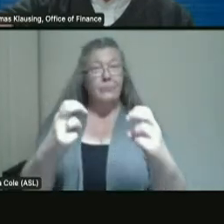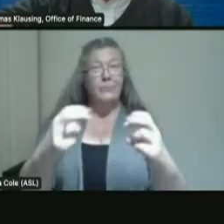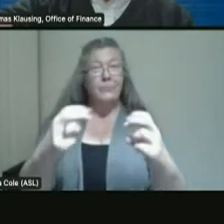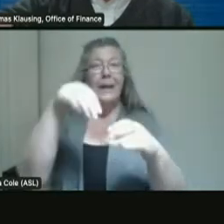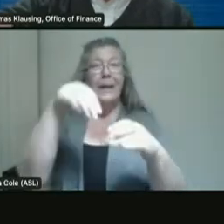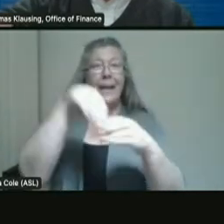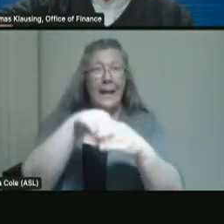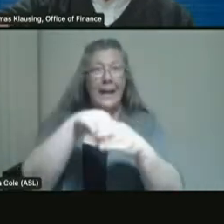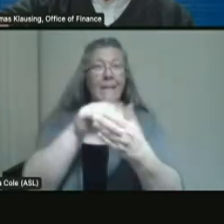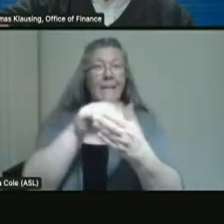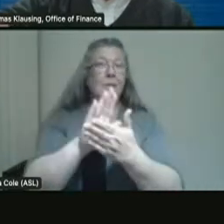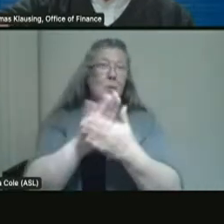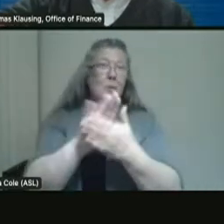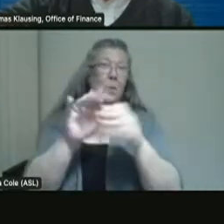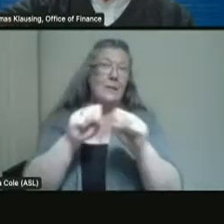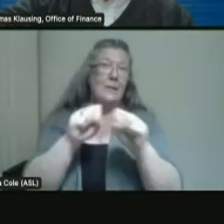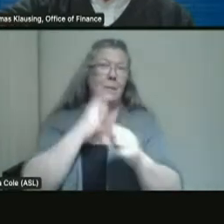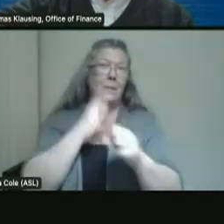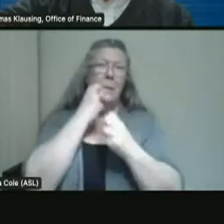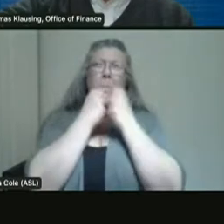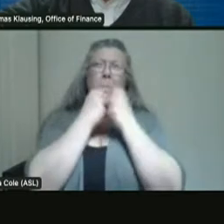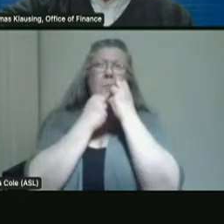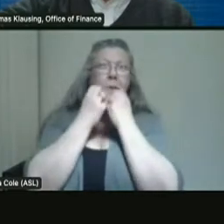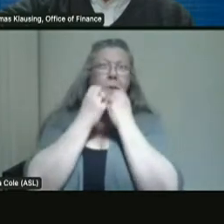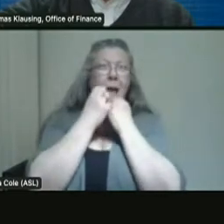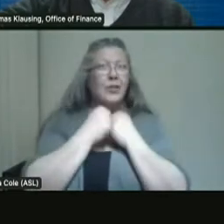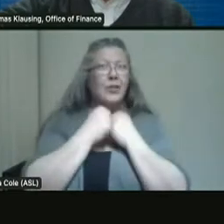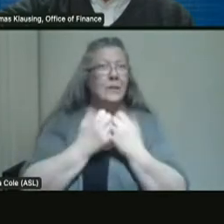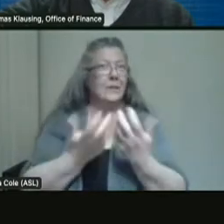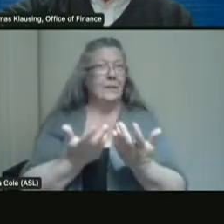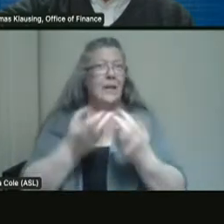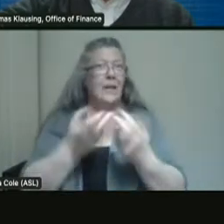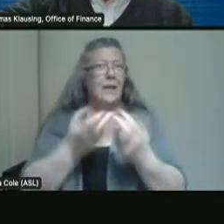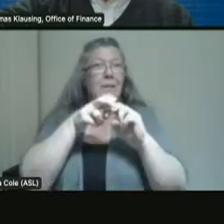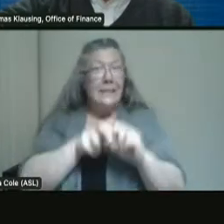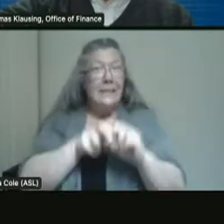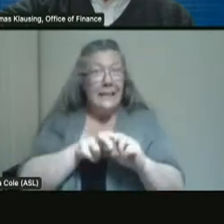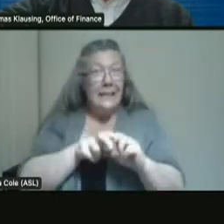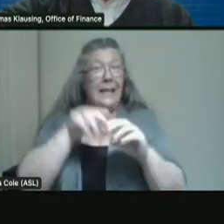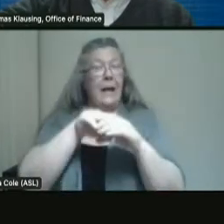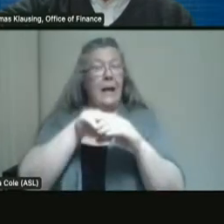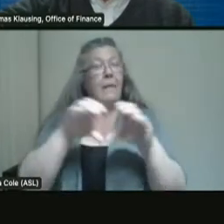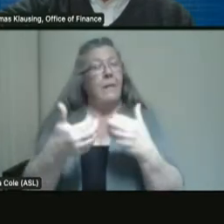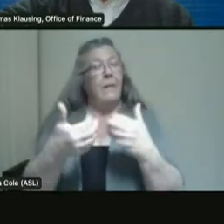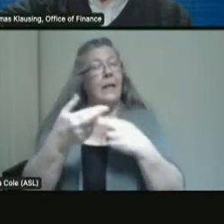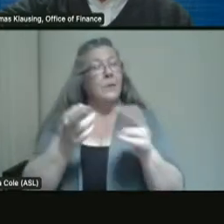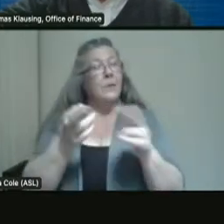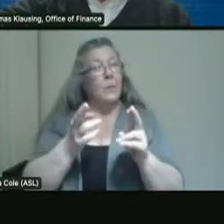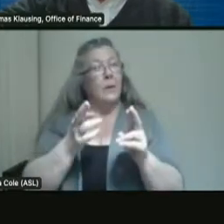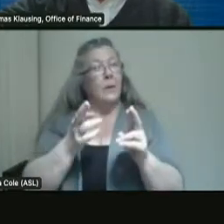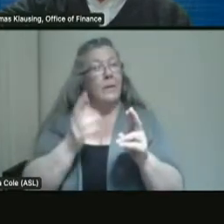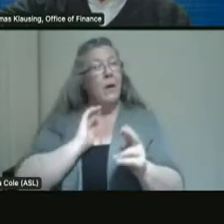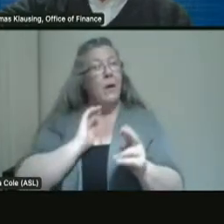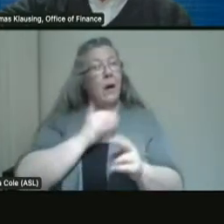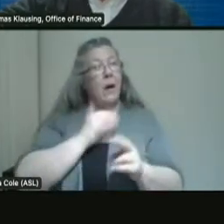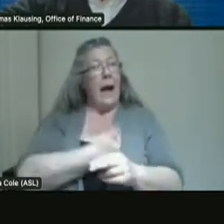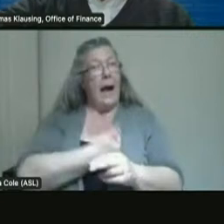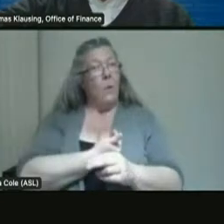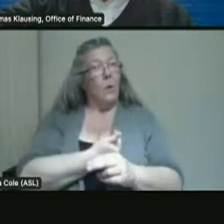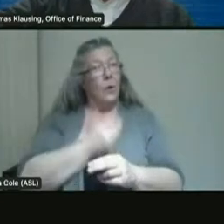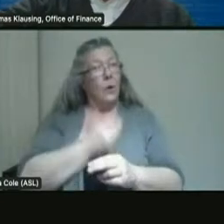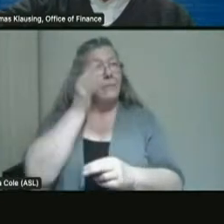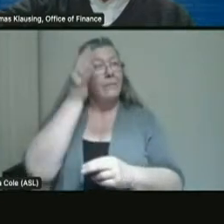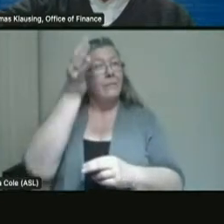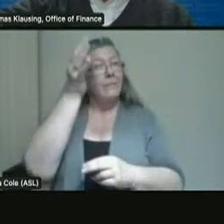precious commodities, which are our students who are sitting in our classrooms. They indeed are the future. I cannot say that